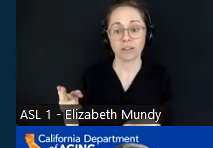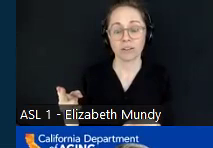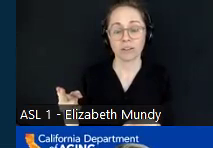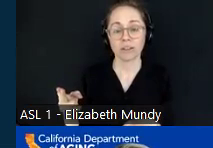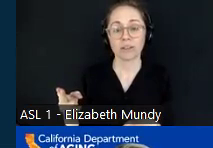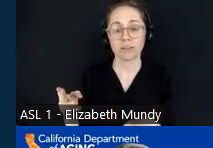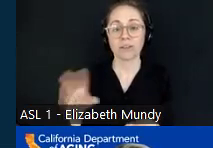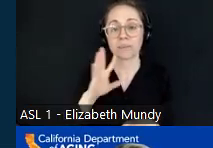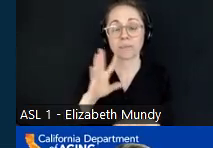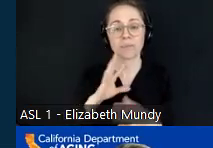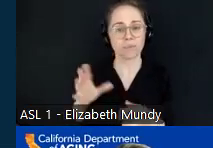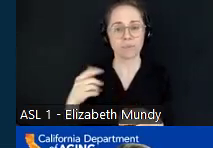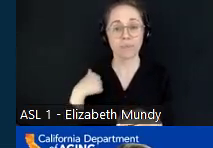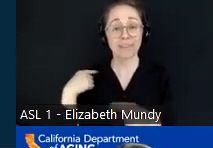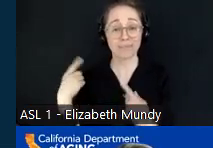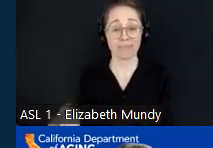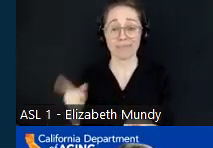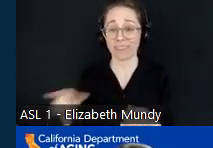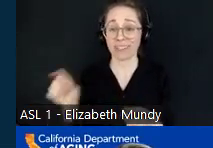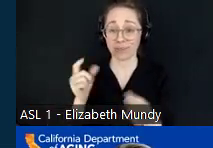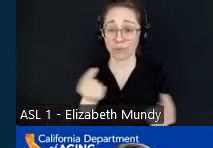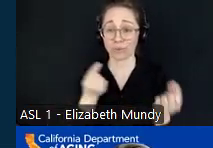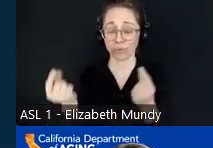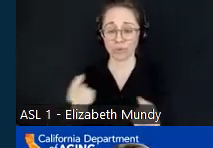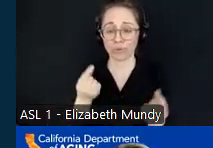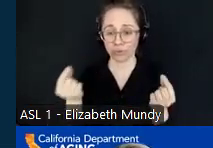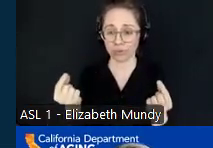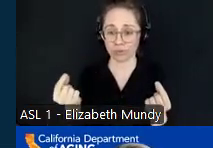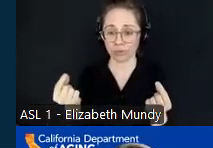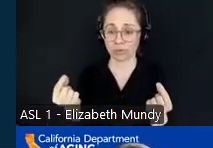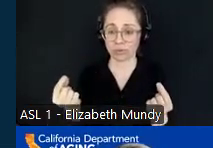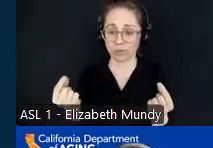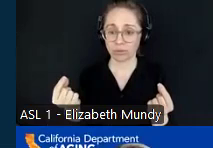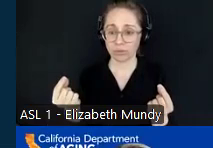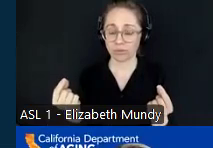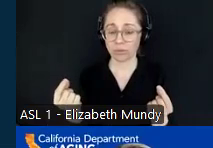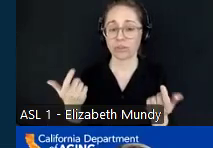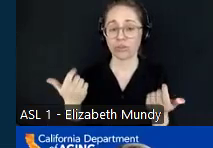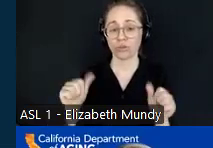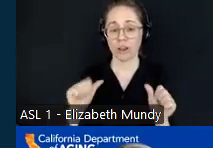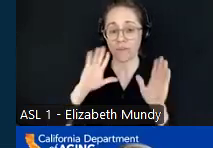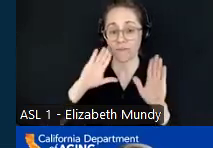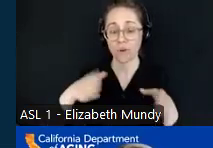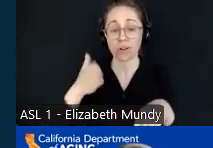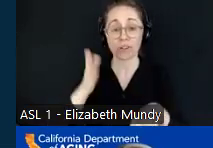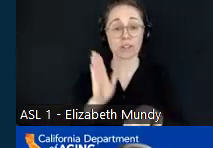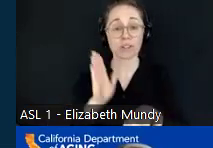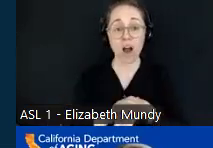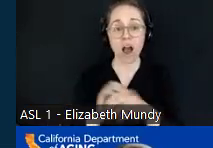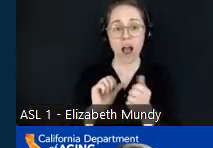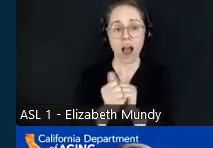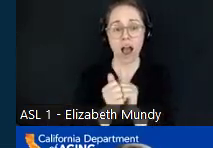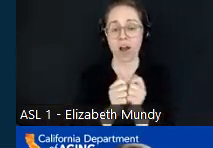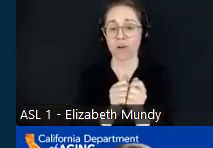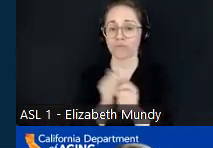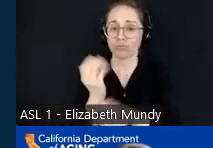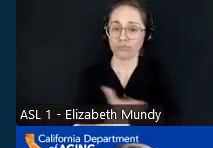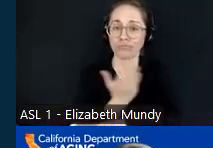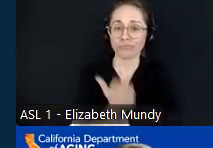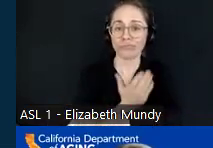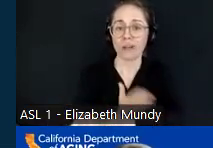put it to the forefront just to really show how we're trying to focus on reforming our long-term services and